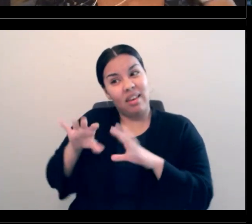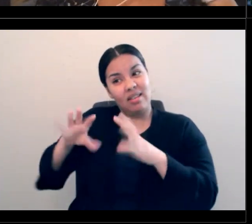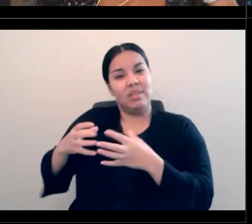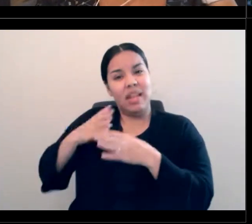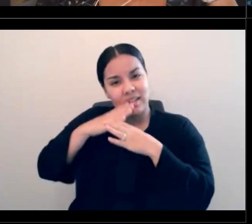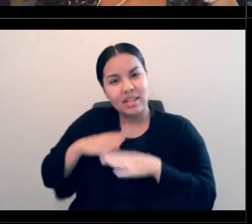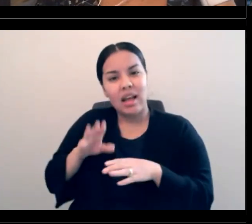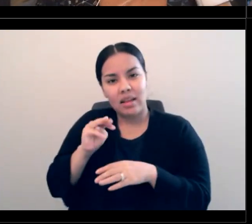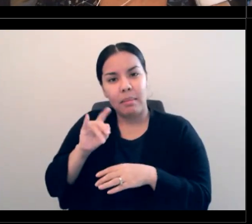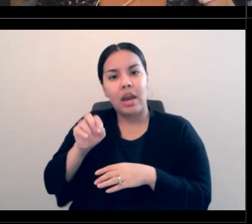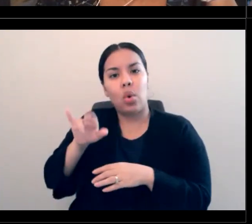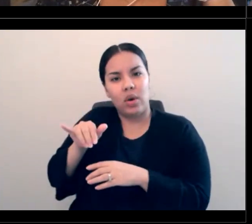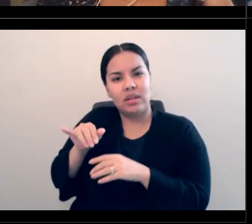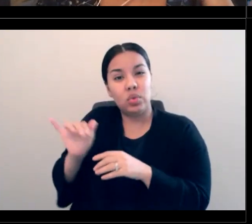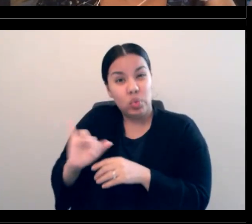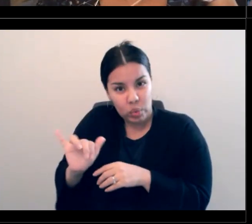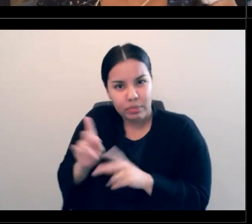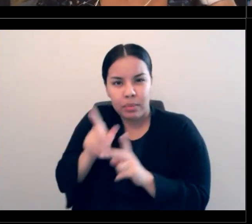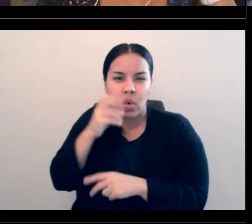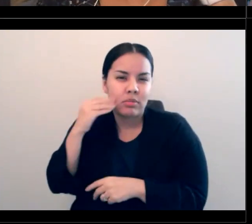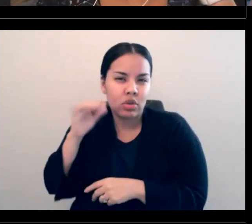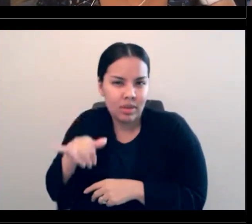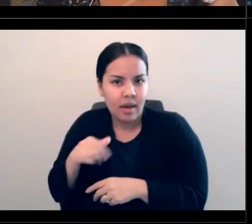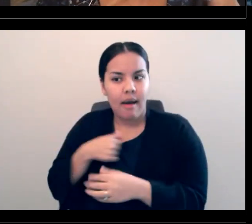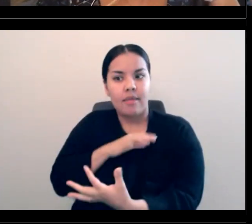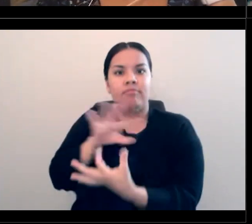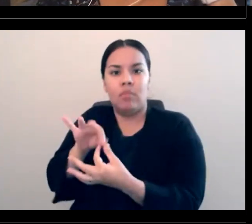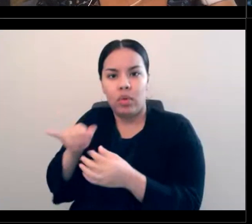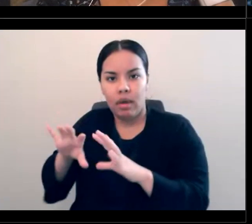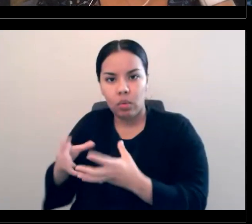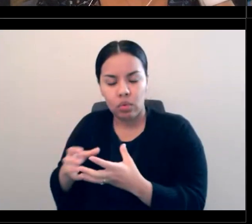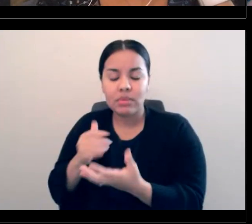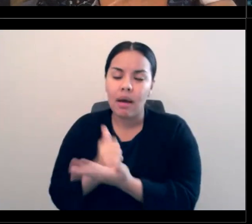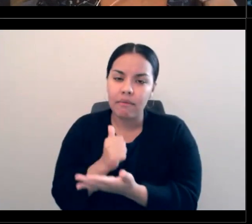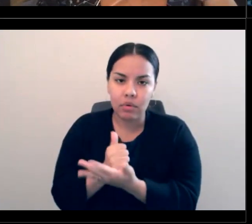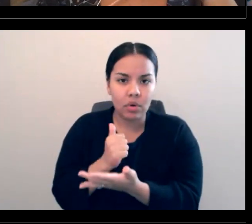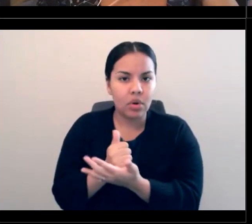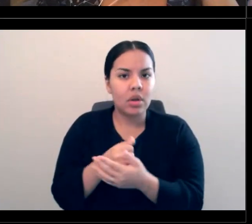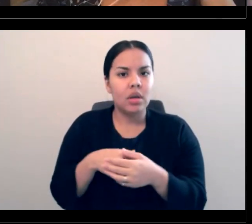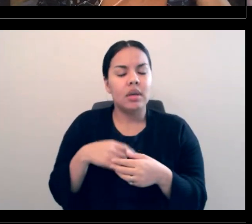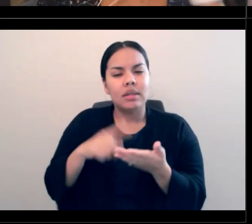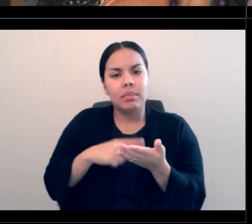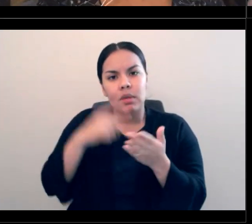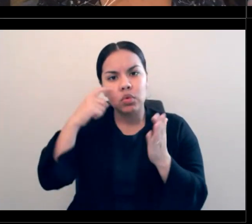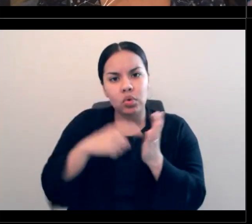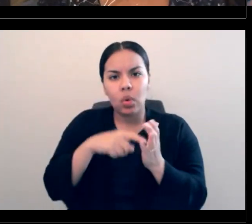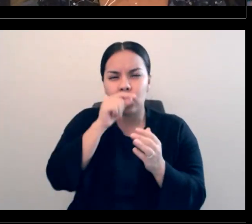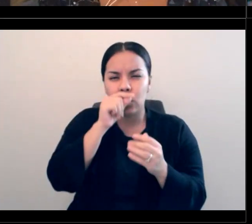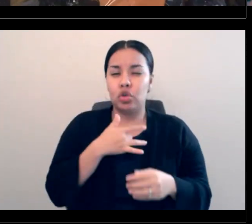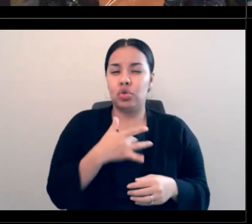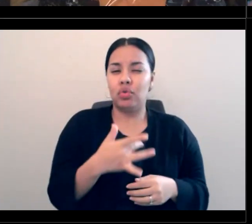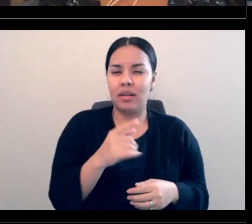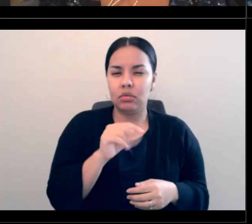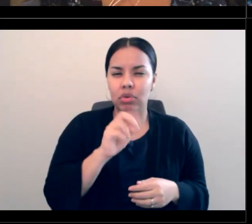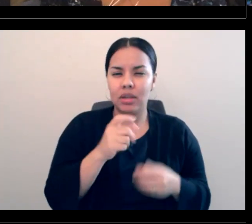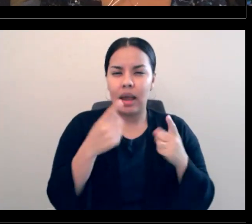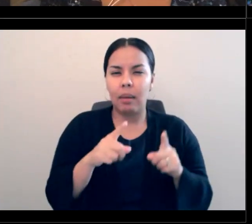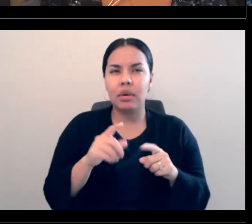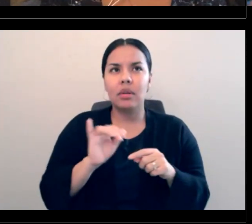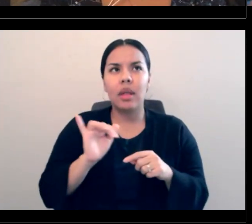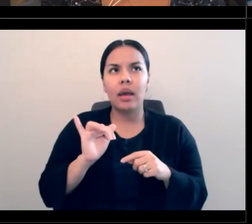It's been very helpful. You find like Twitter trends or like things that are going on, like in the summer, the hashtag Black